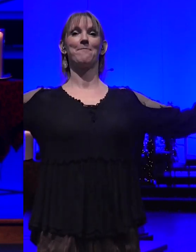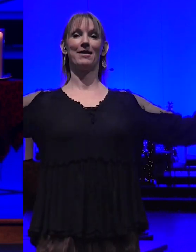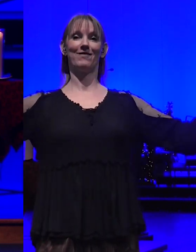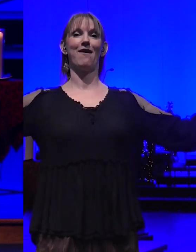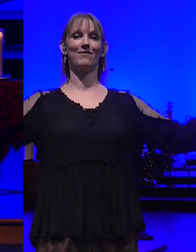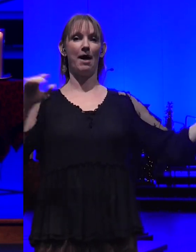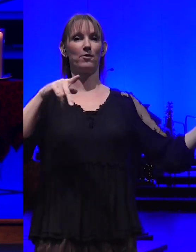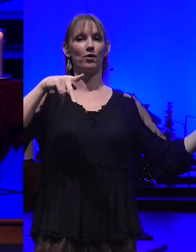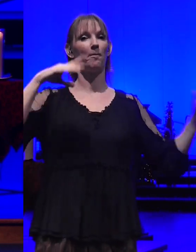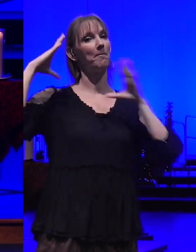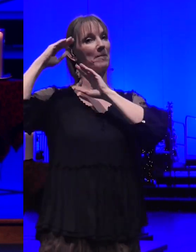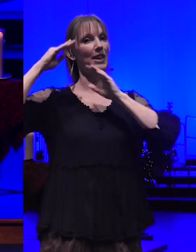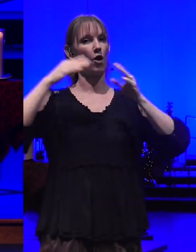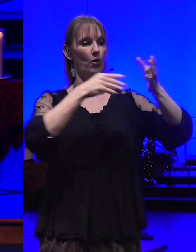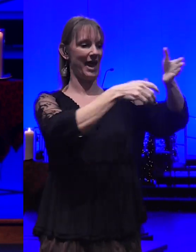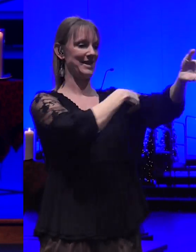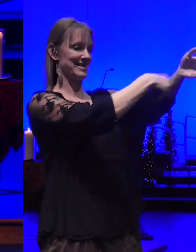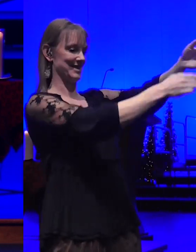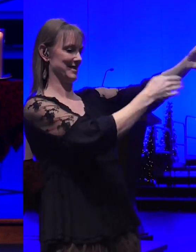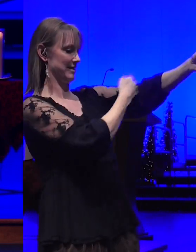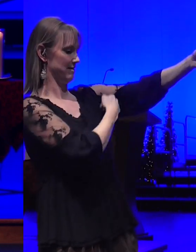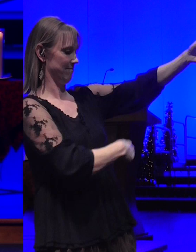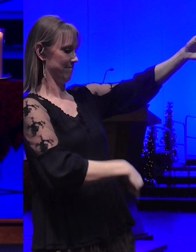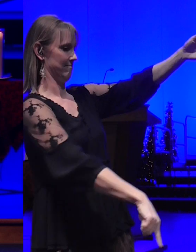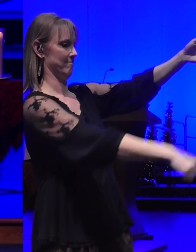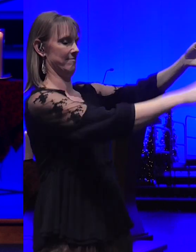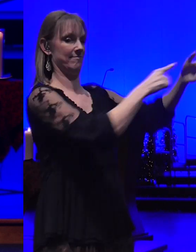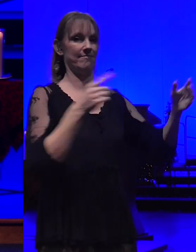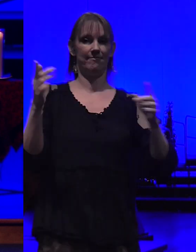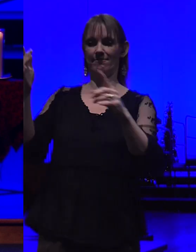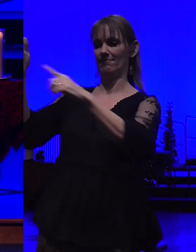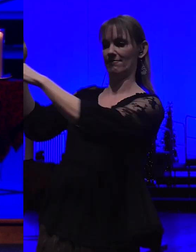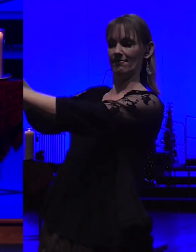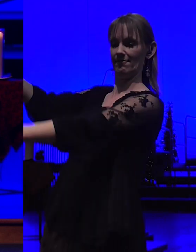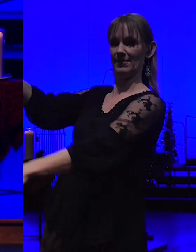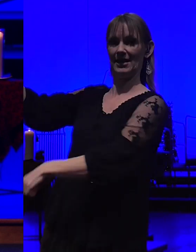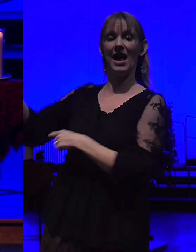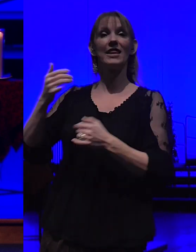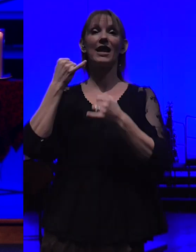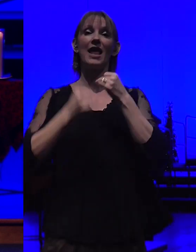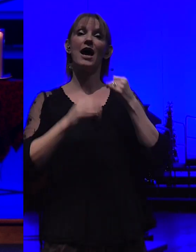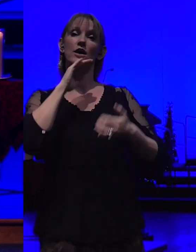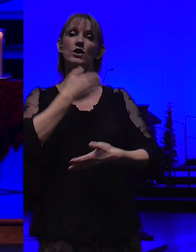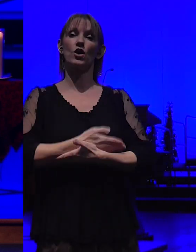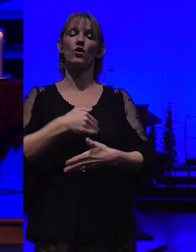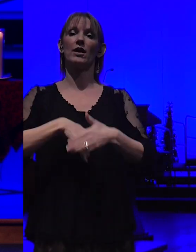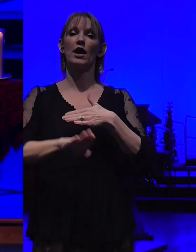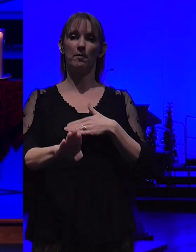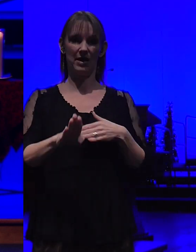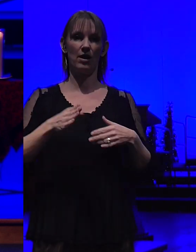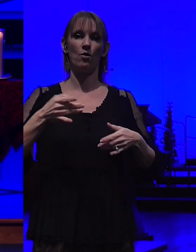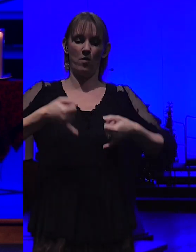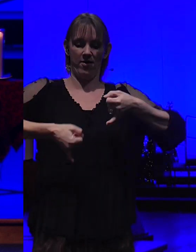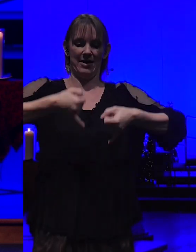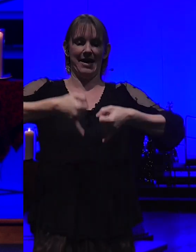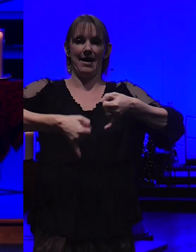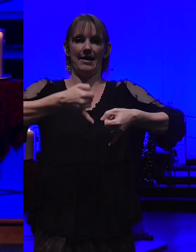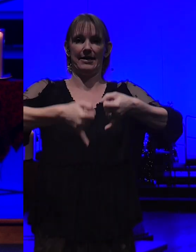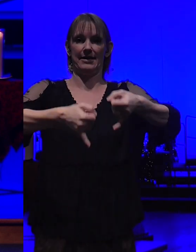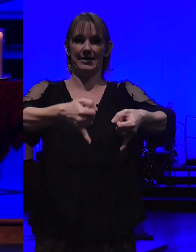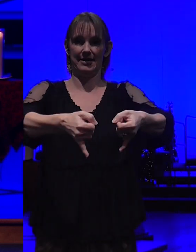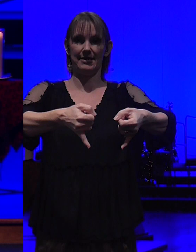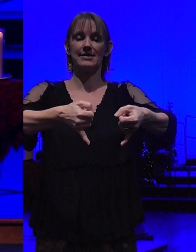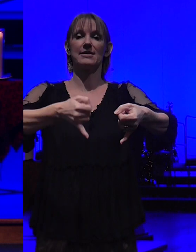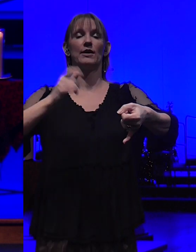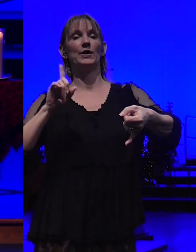her pillowcases. And then the last daughter came in wearing some of her mother's high heels